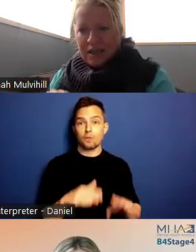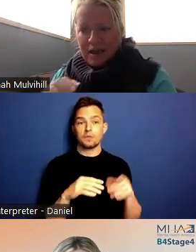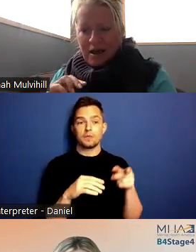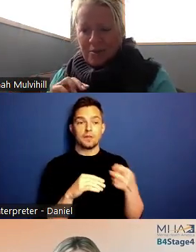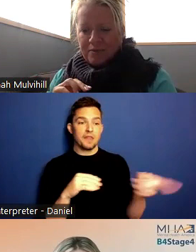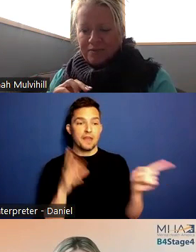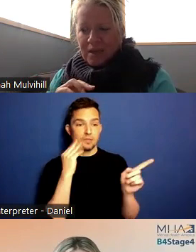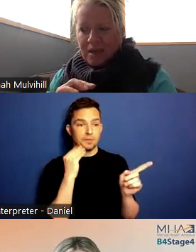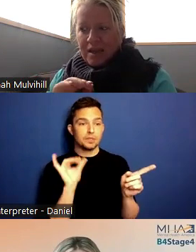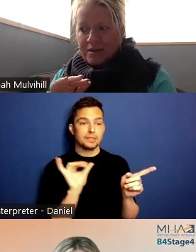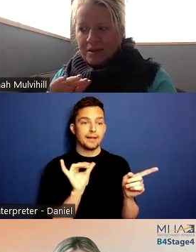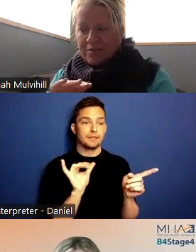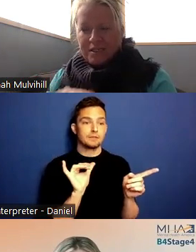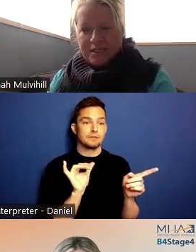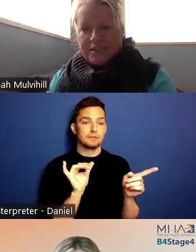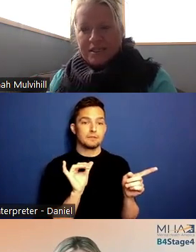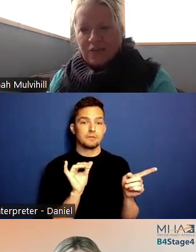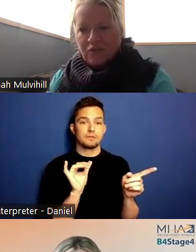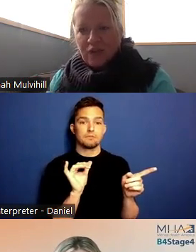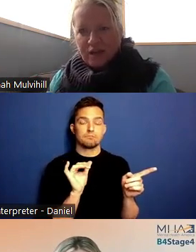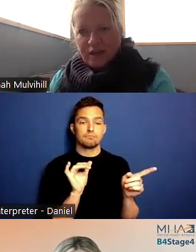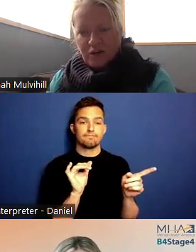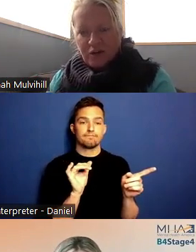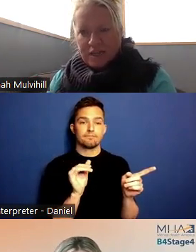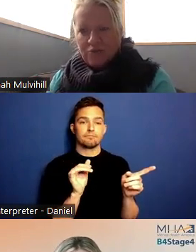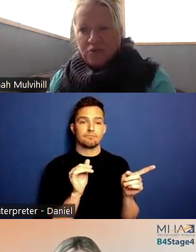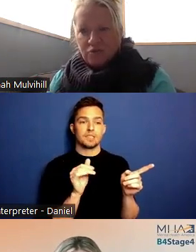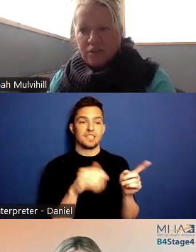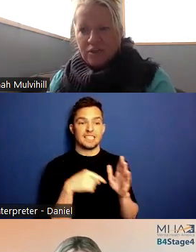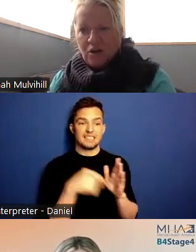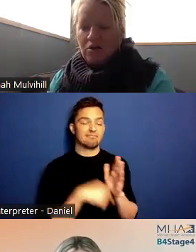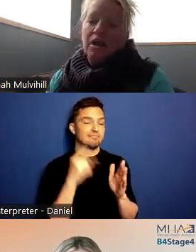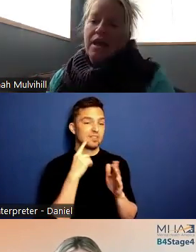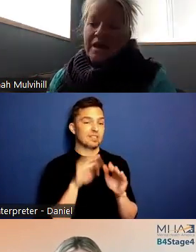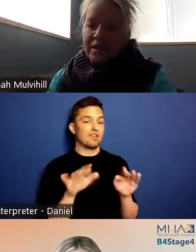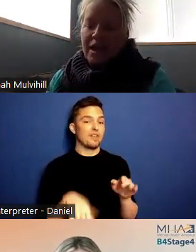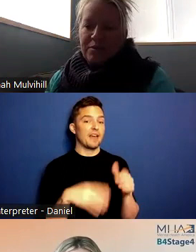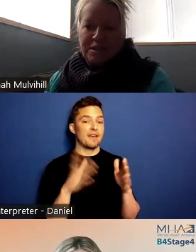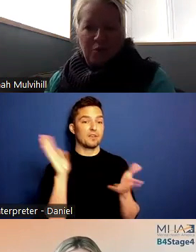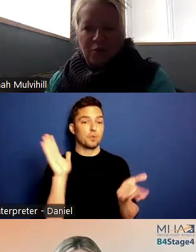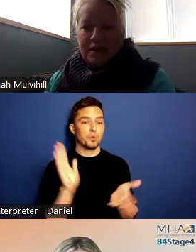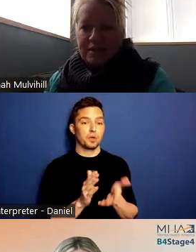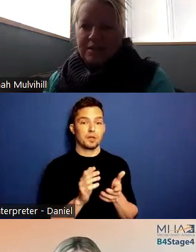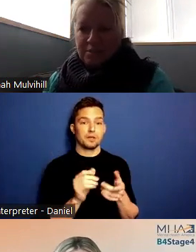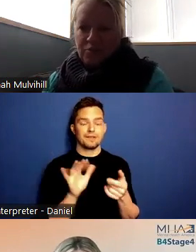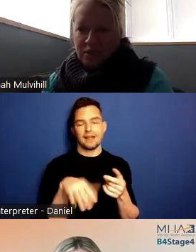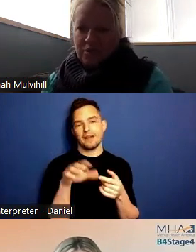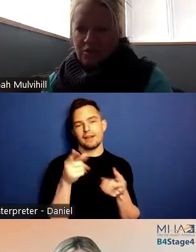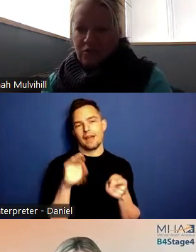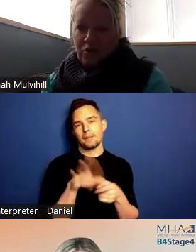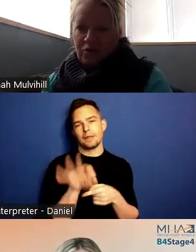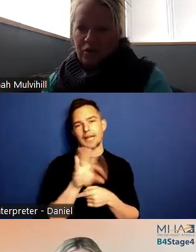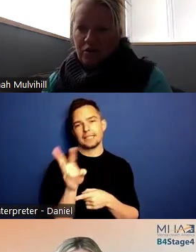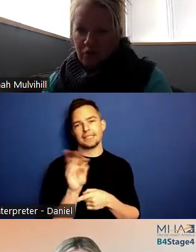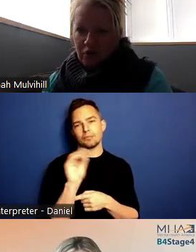experiencing had the intensity level of that had gone down during the call, and that happens in about 96%